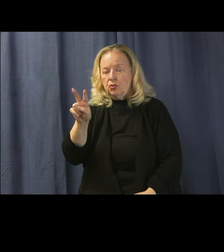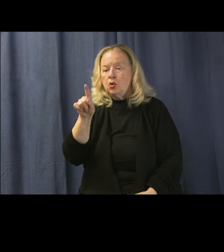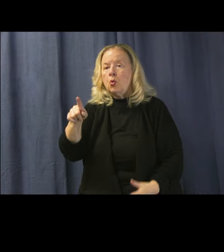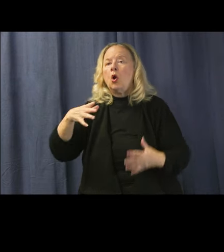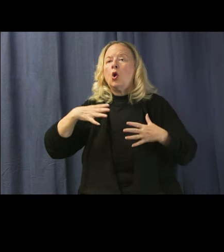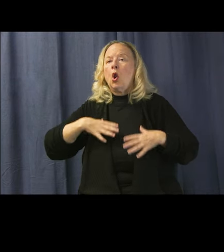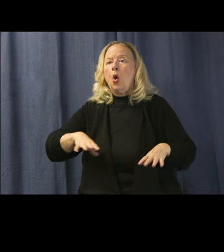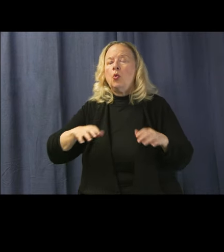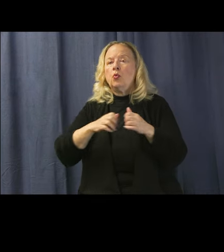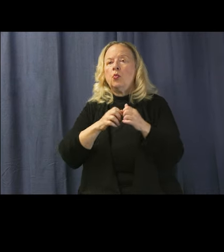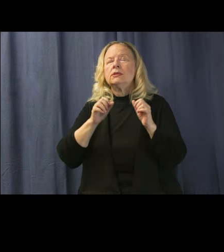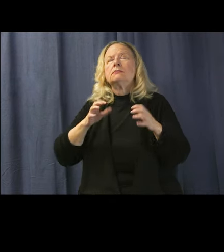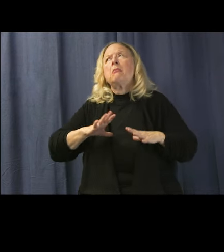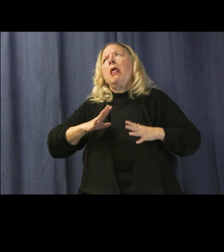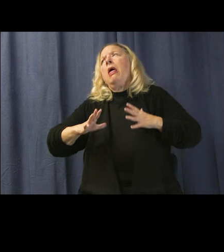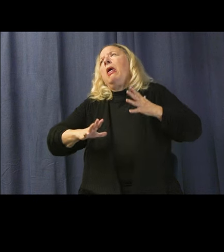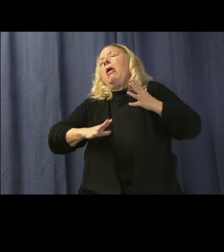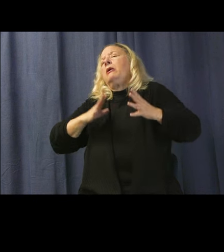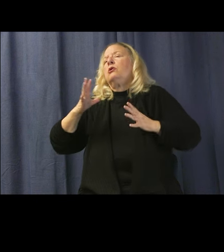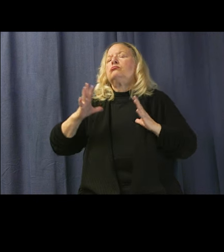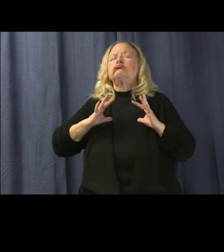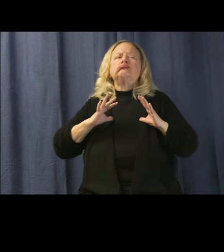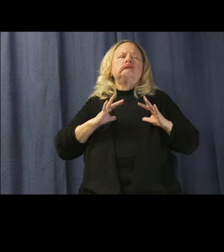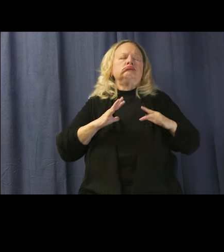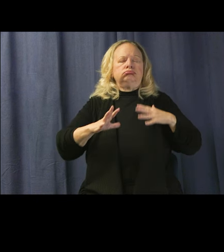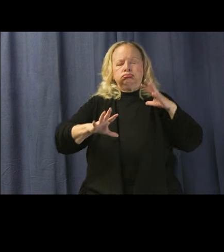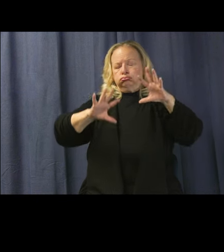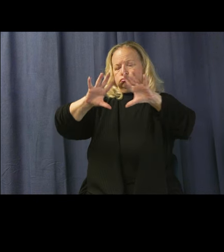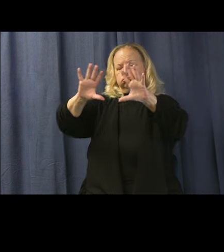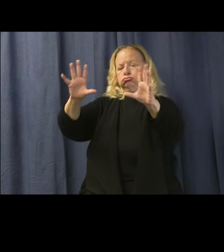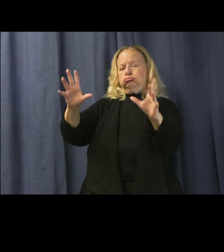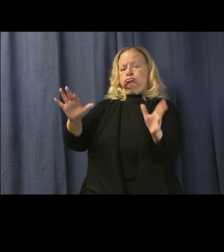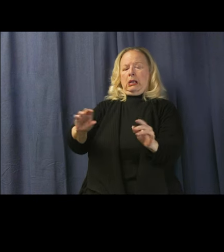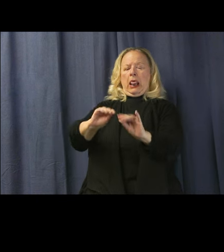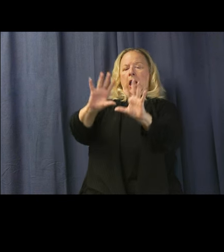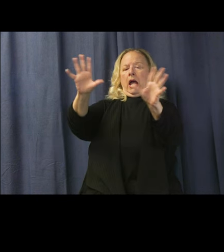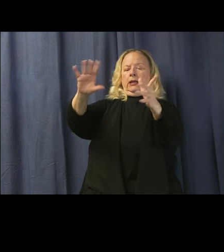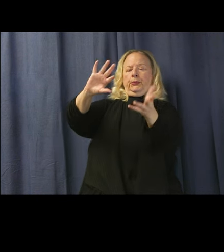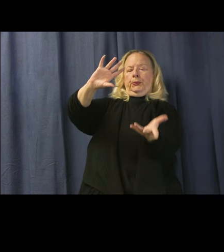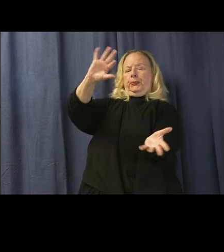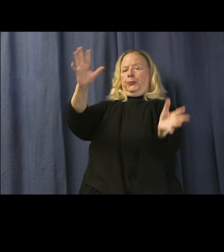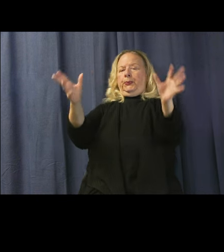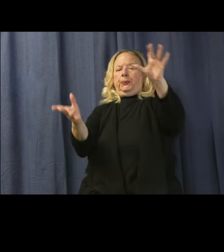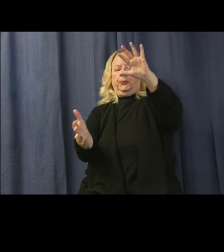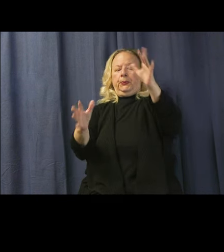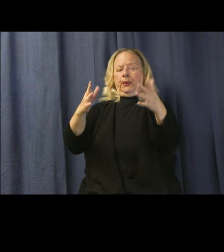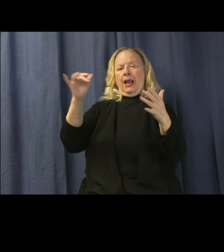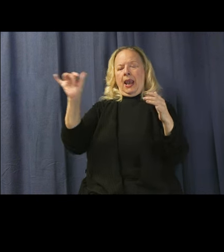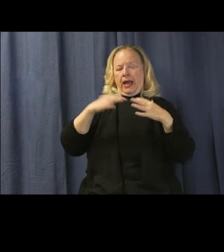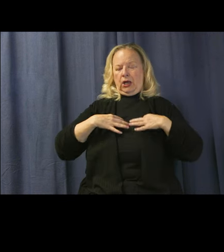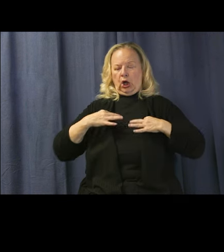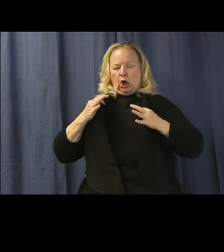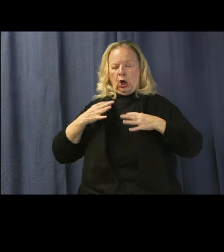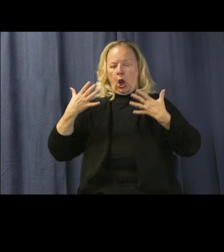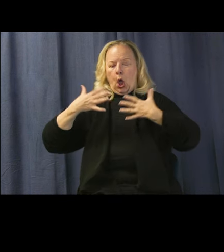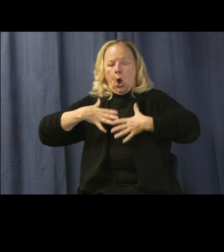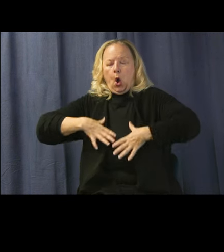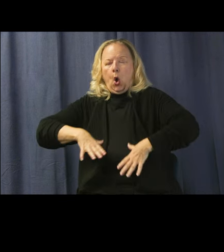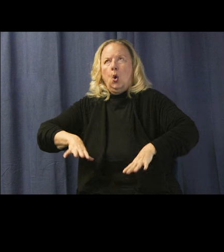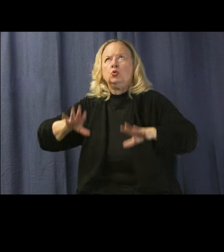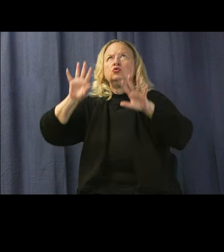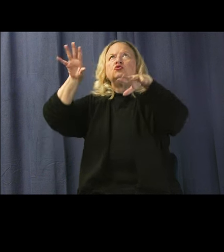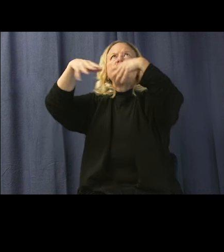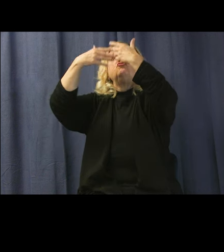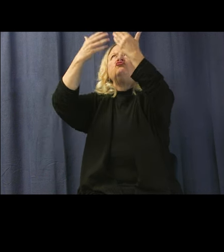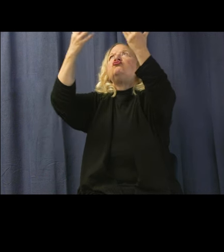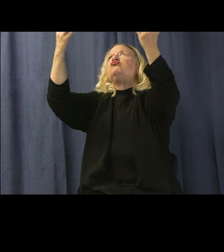You are clothed with splendor and majesty, covering yourself with light as with a garment, stretching out the heavens like a